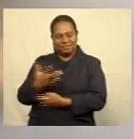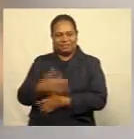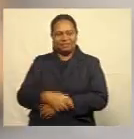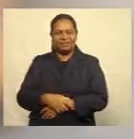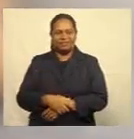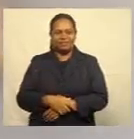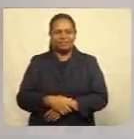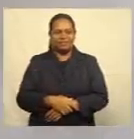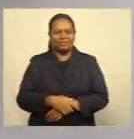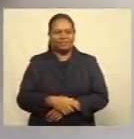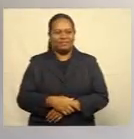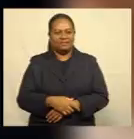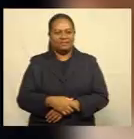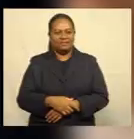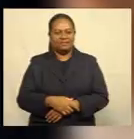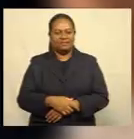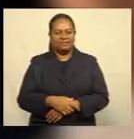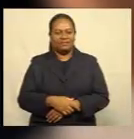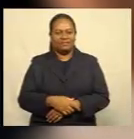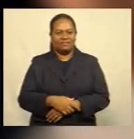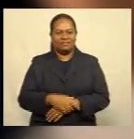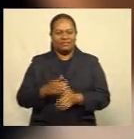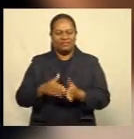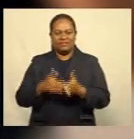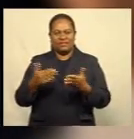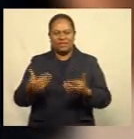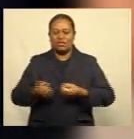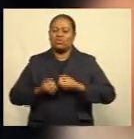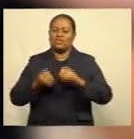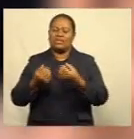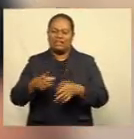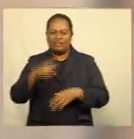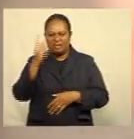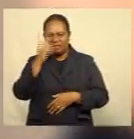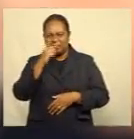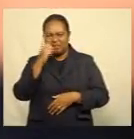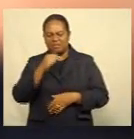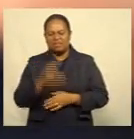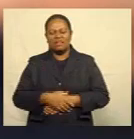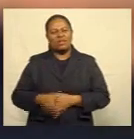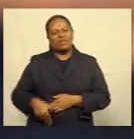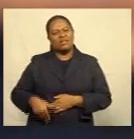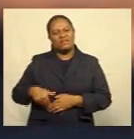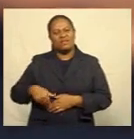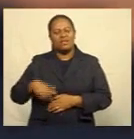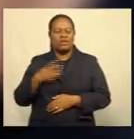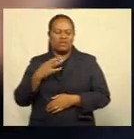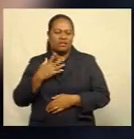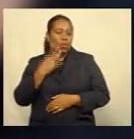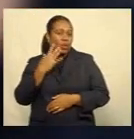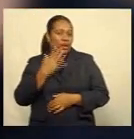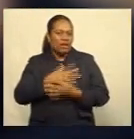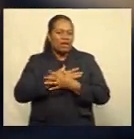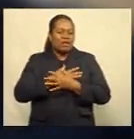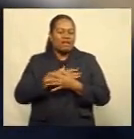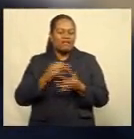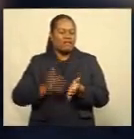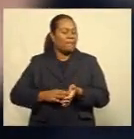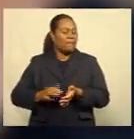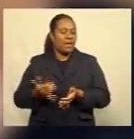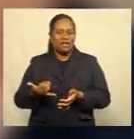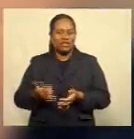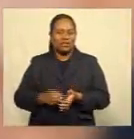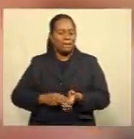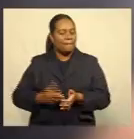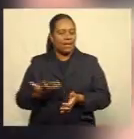He doesn't know what to do. Do I take it? I definitely want to give people that feeling that I had when I first fell in love with magic. What do you think about that, Charlie? It